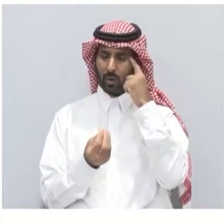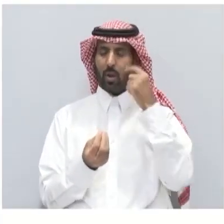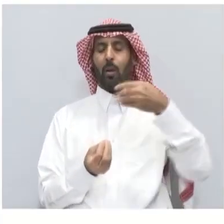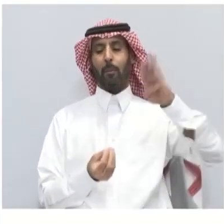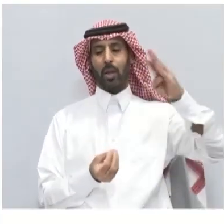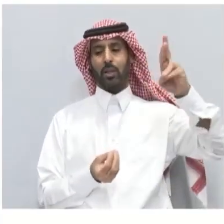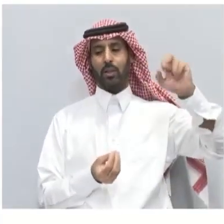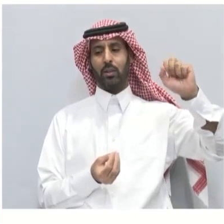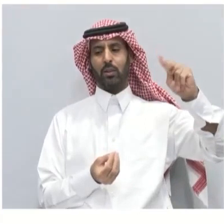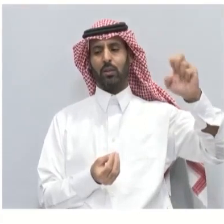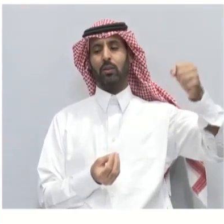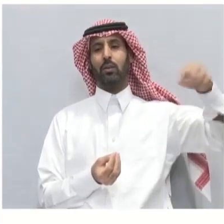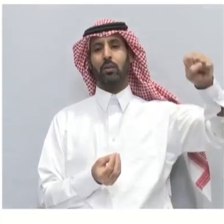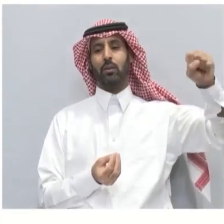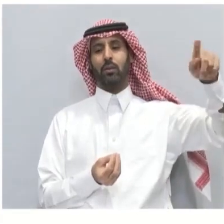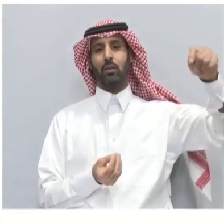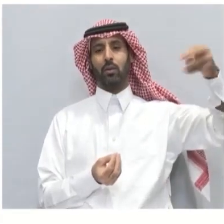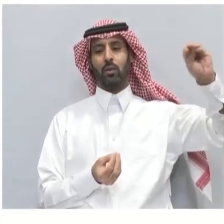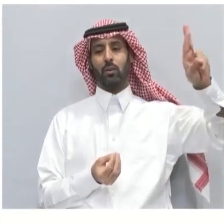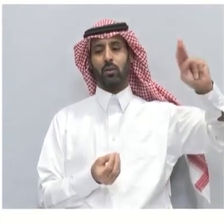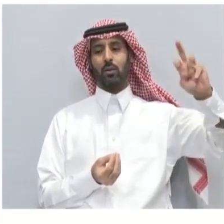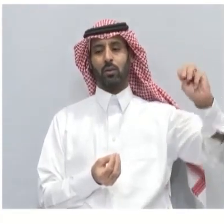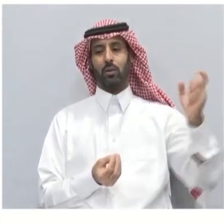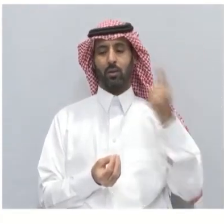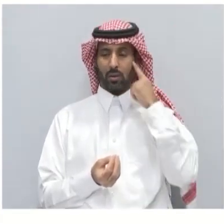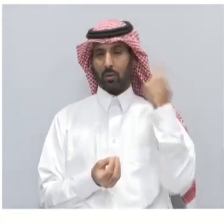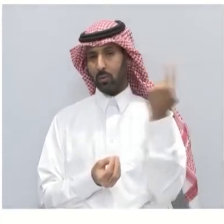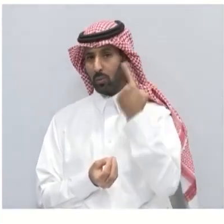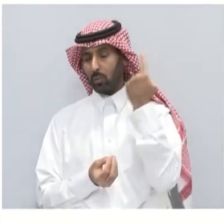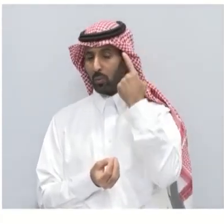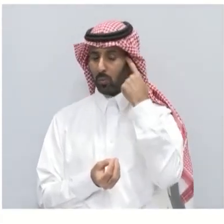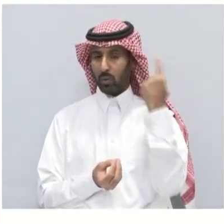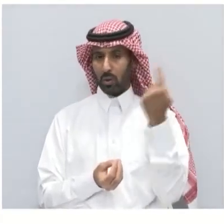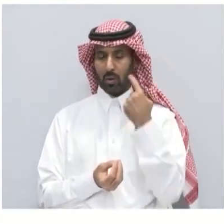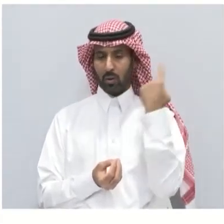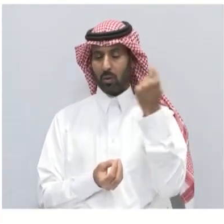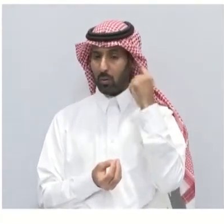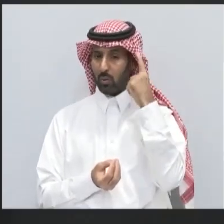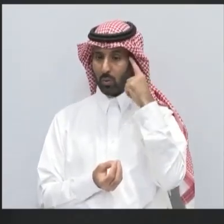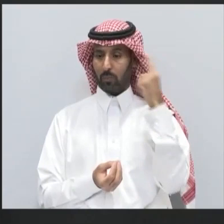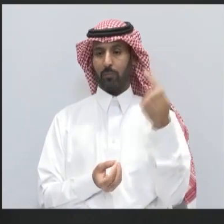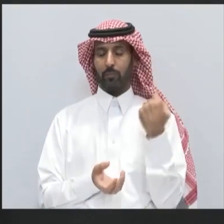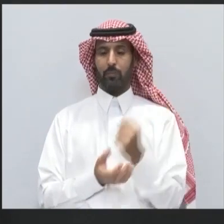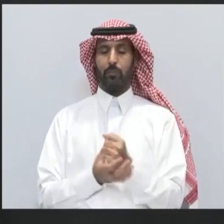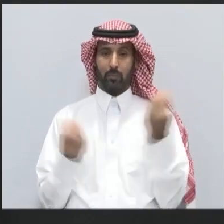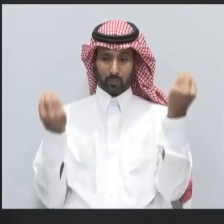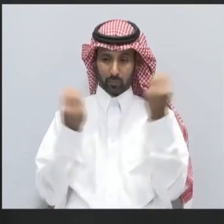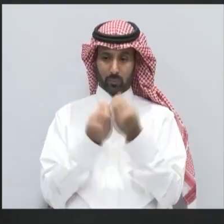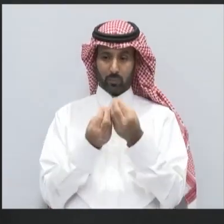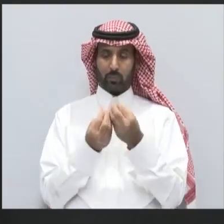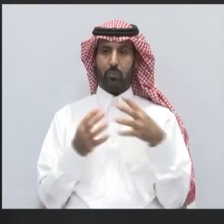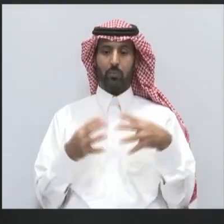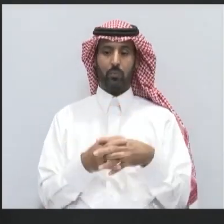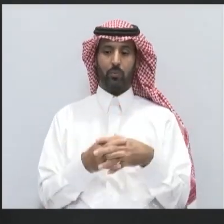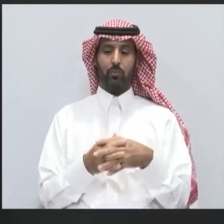called brainstorm. Brainstorm. It means moving ideas and together. What